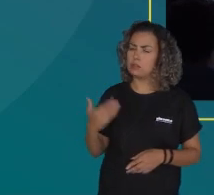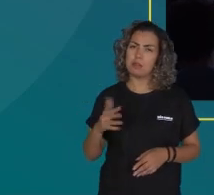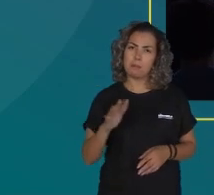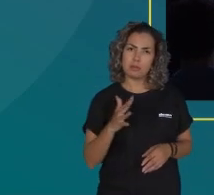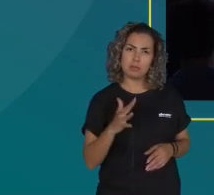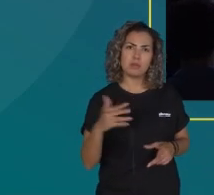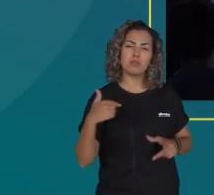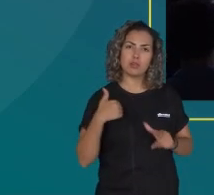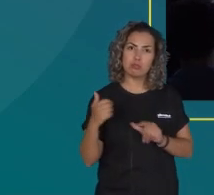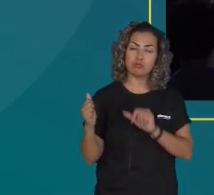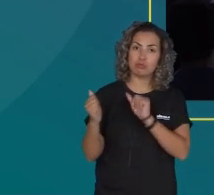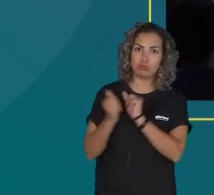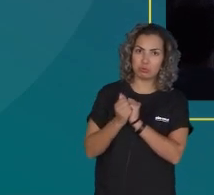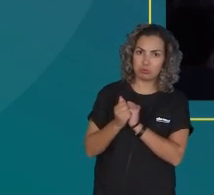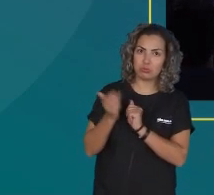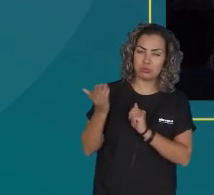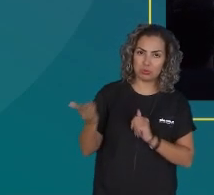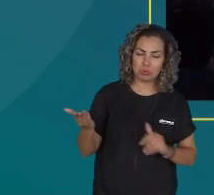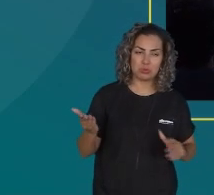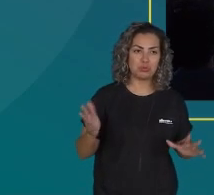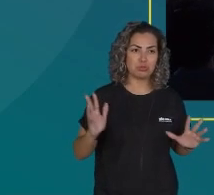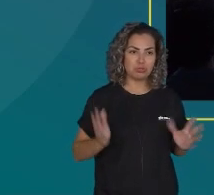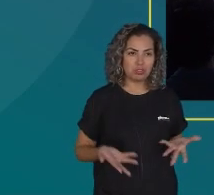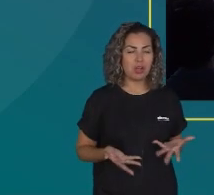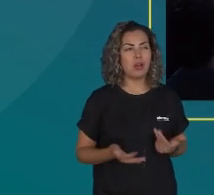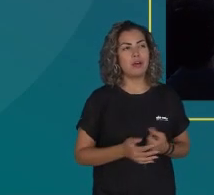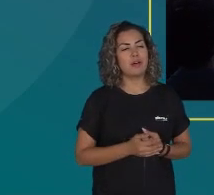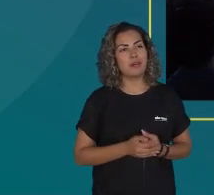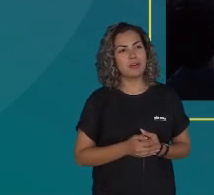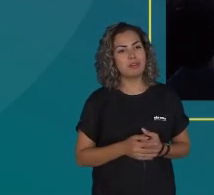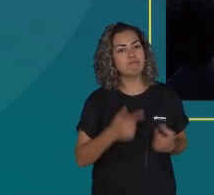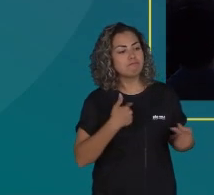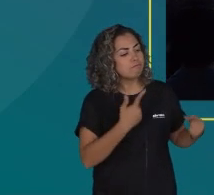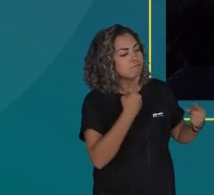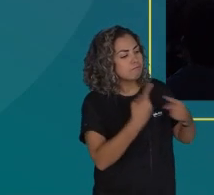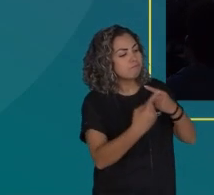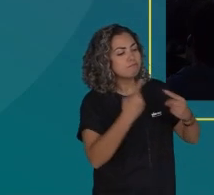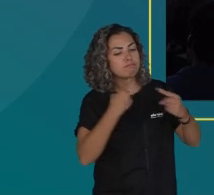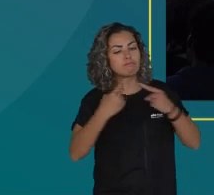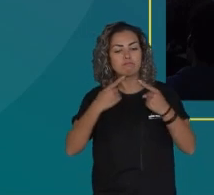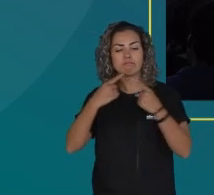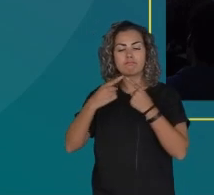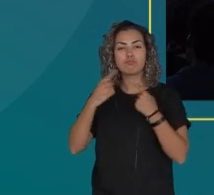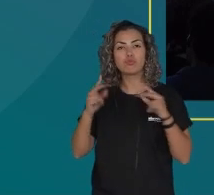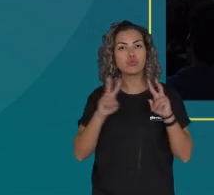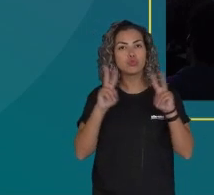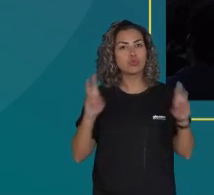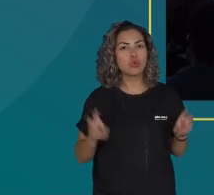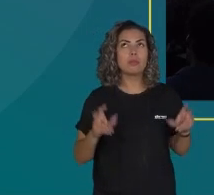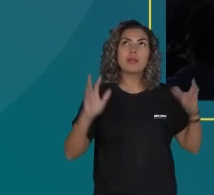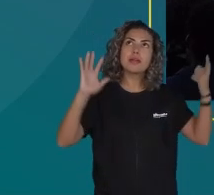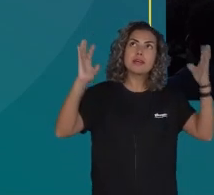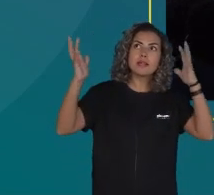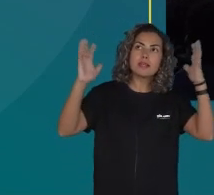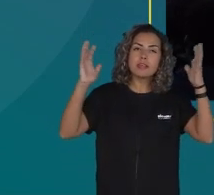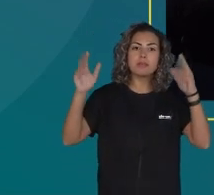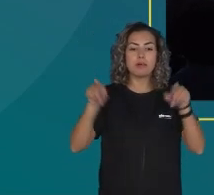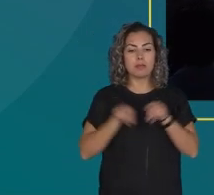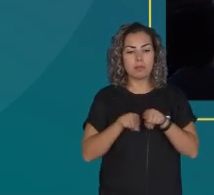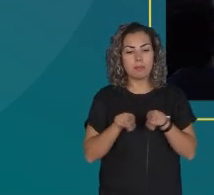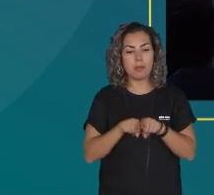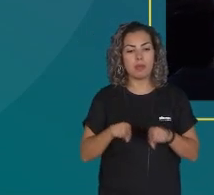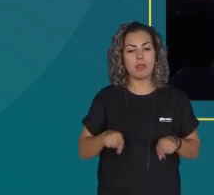at the climate mid-year climate talks. She's not only a champion for nature, she's not only a champion for buildings